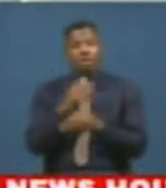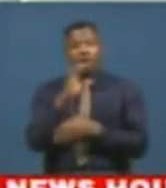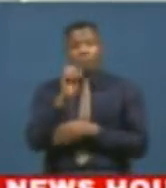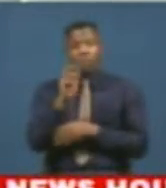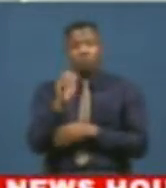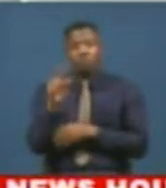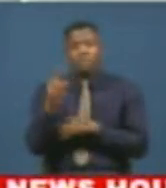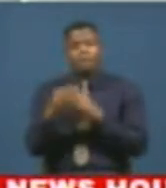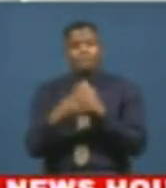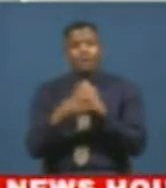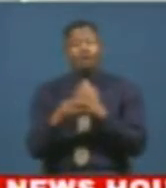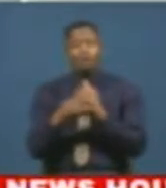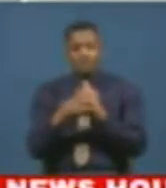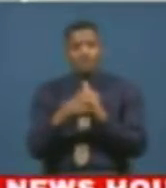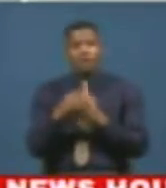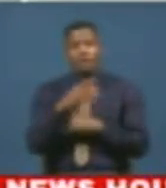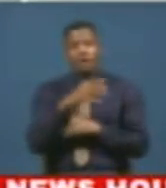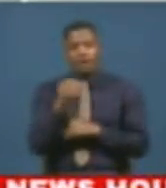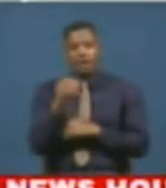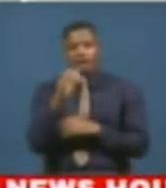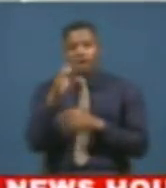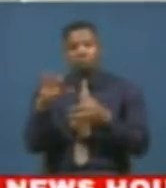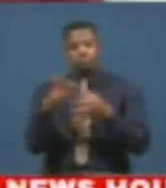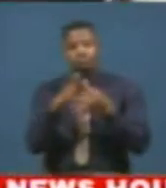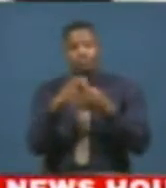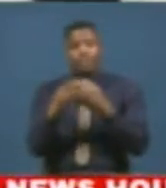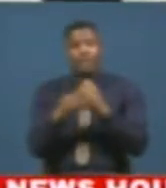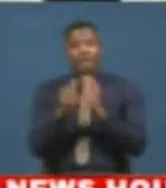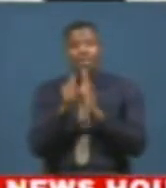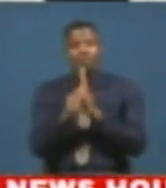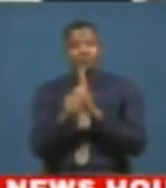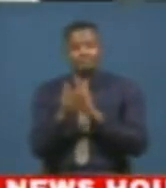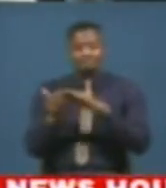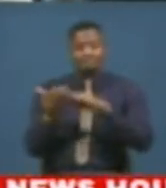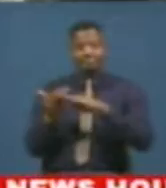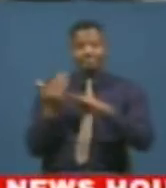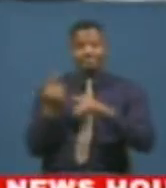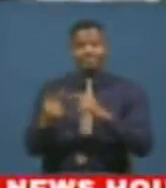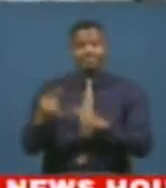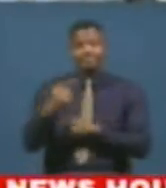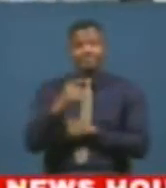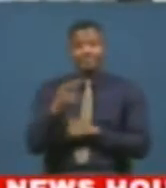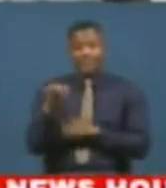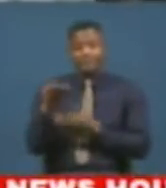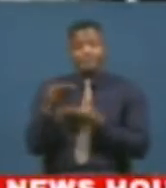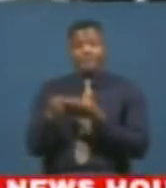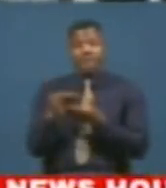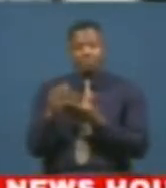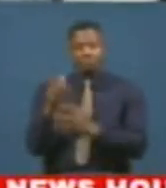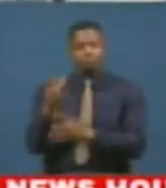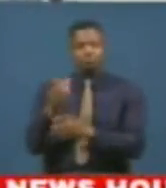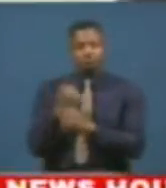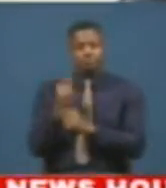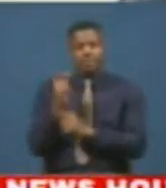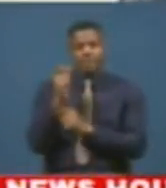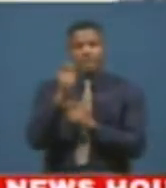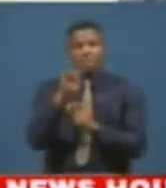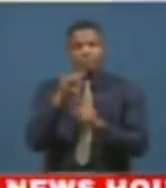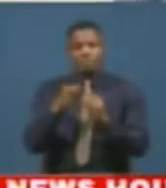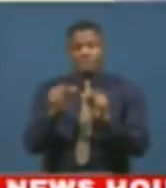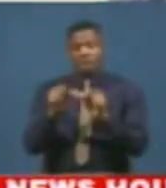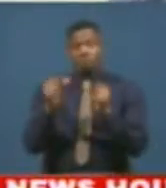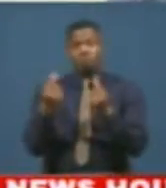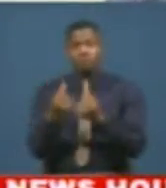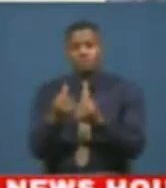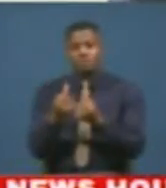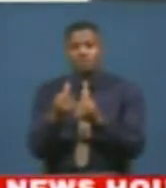and Consolidated Bank accounts. Earlier in the day, the trust fund received donations from the Association of